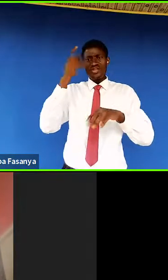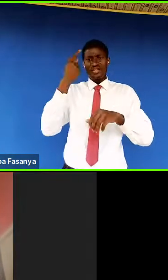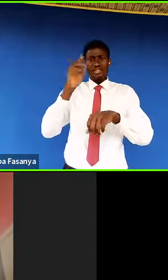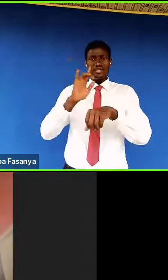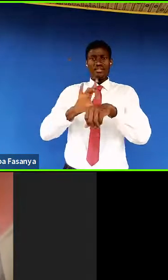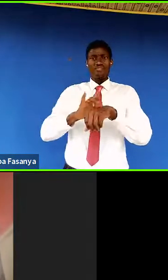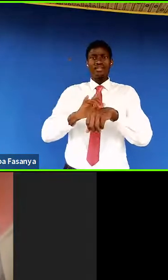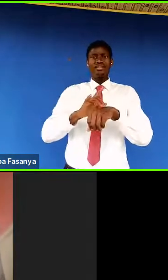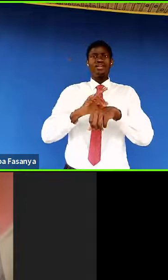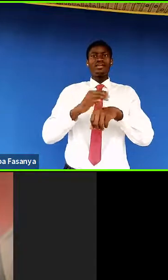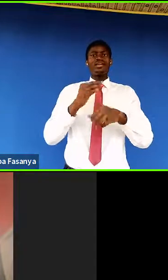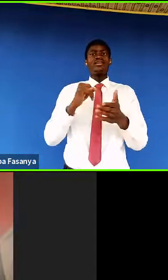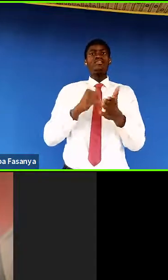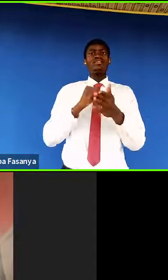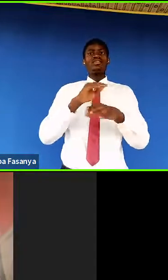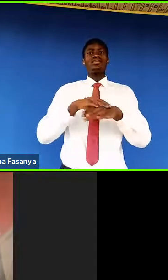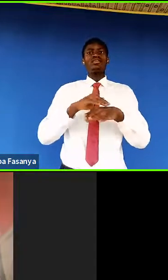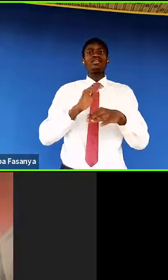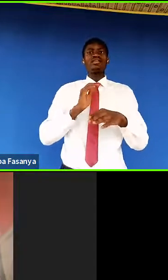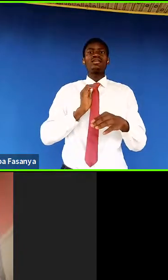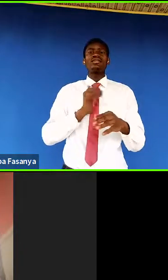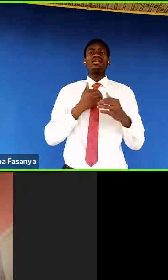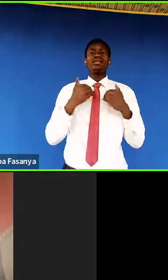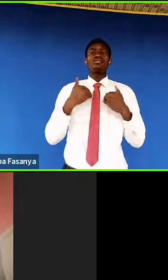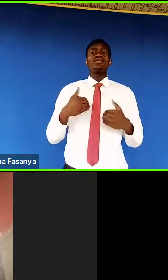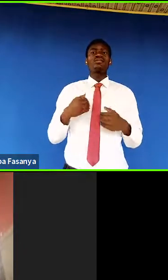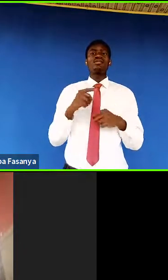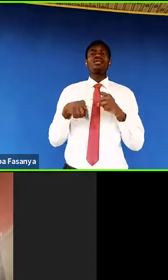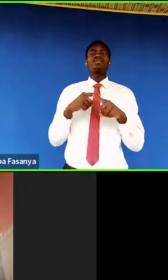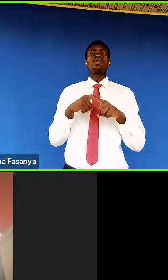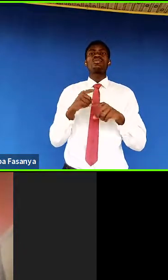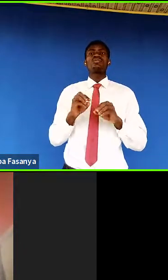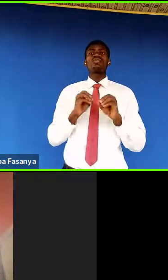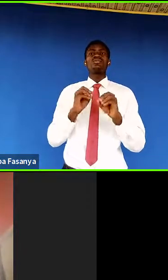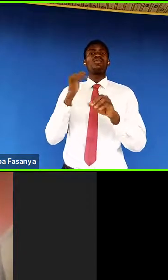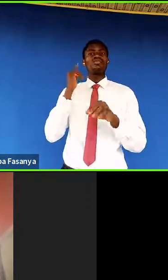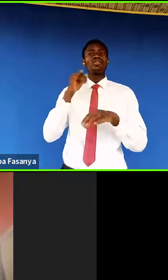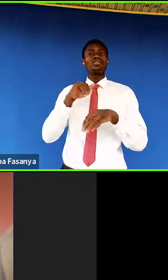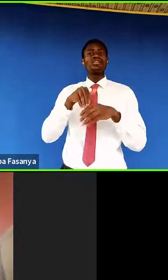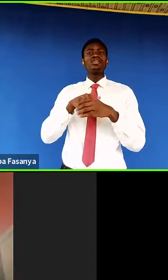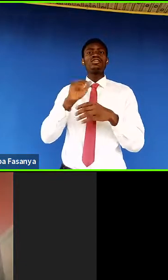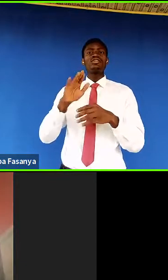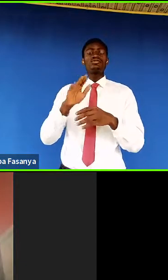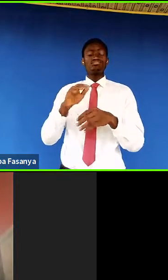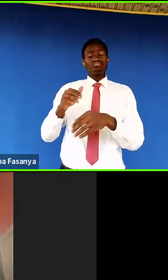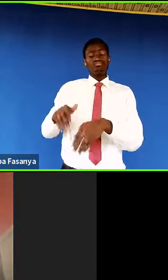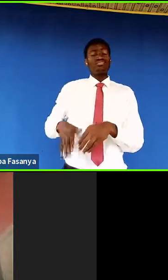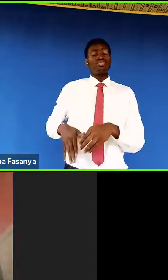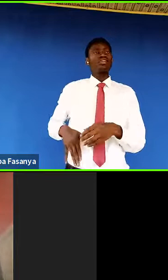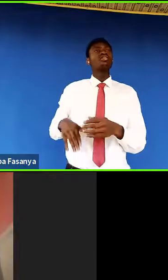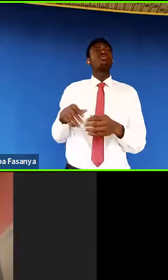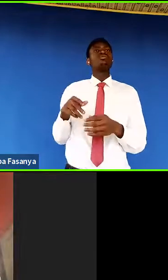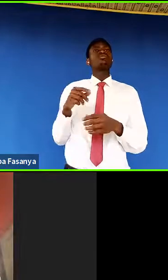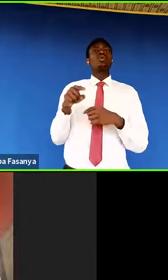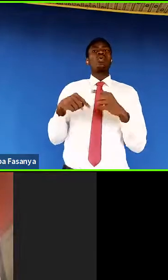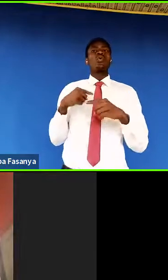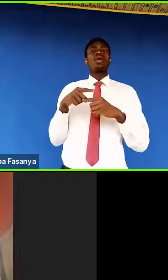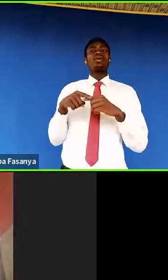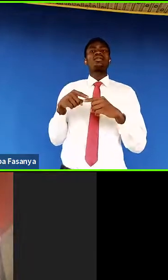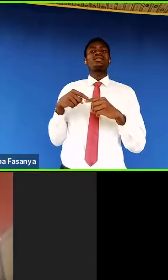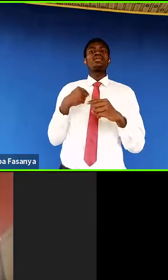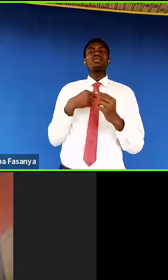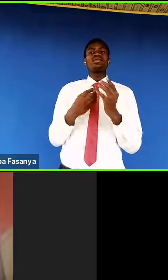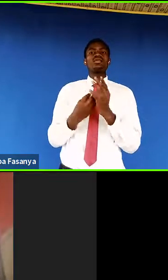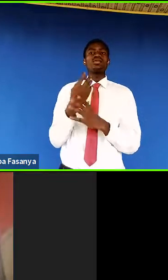Okay, when you put your phones in your pockets, remember that when we were growing up, we were not exposed to all these cell phones on